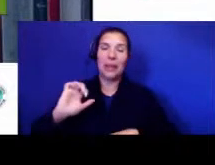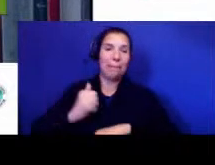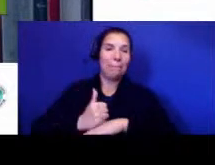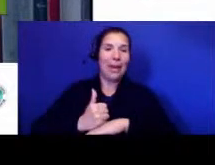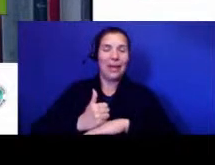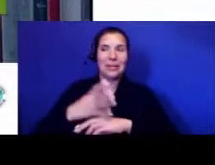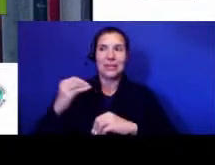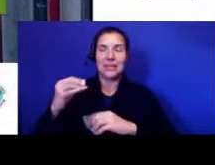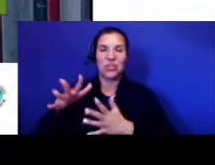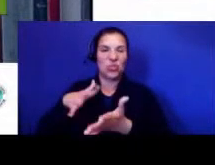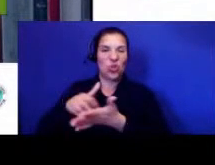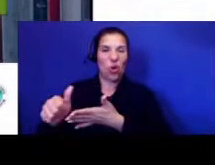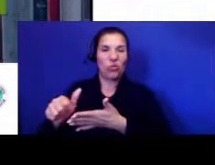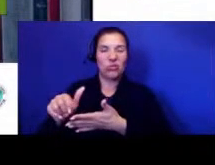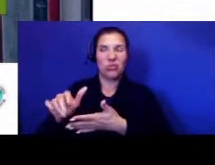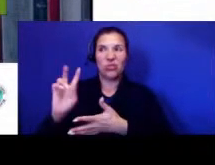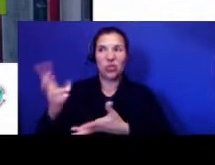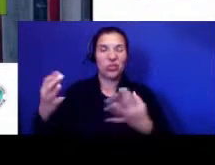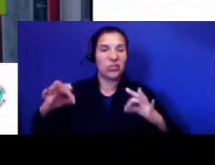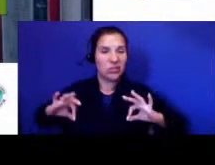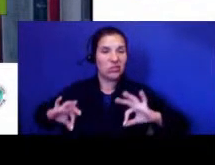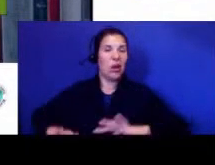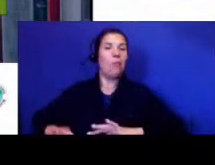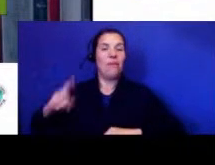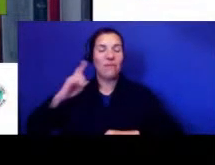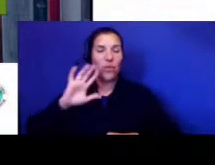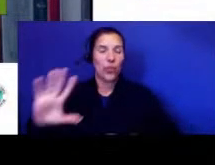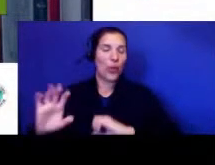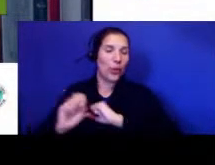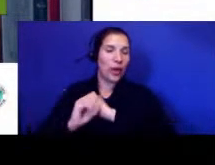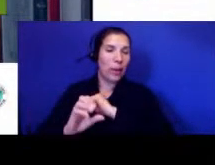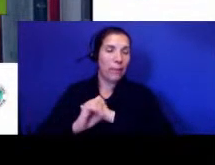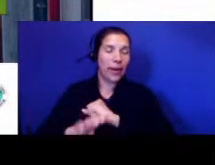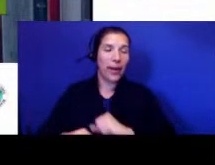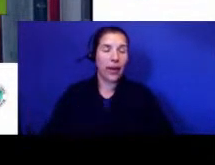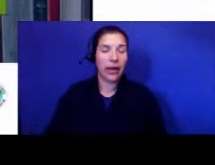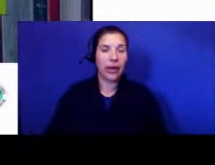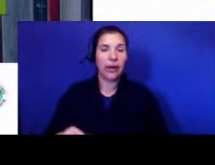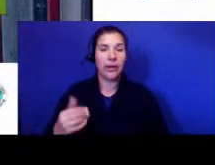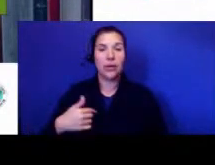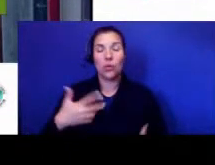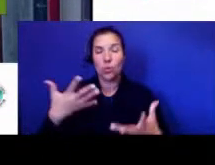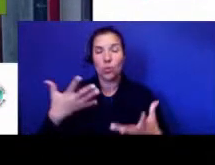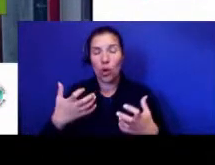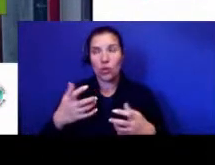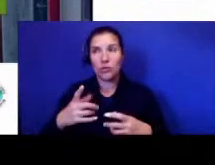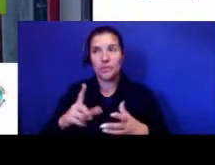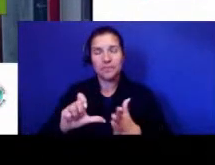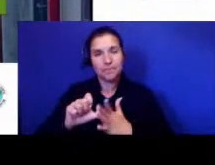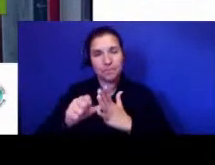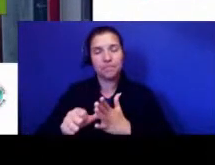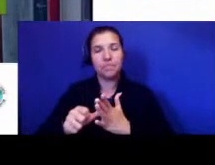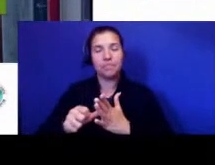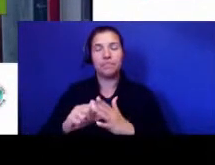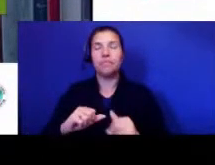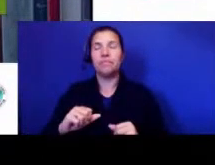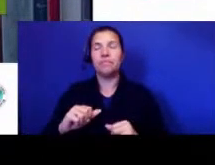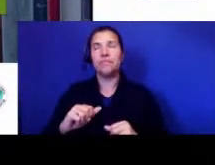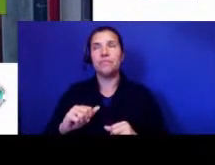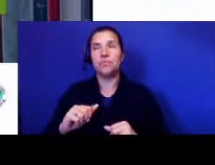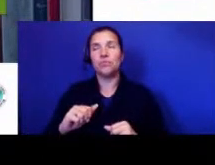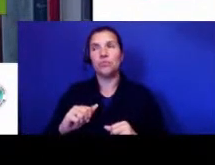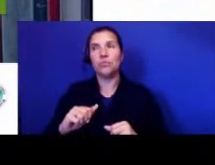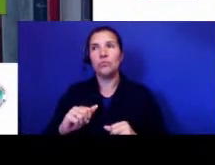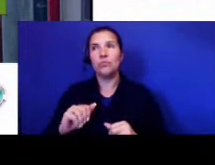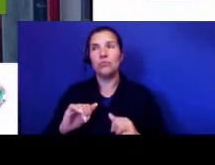garnish capital for their campaigns. I want to really stress how